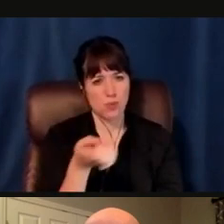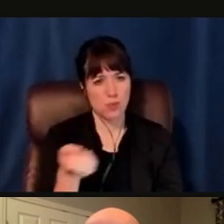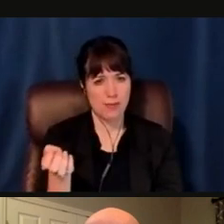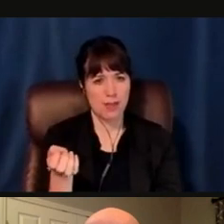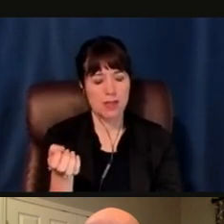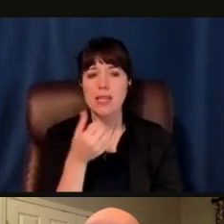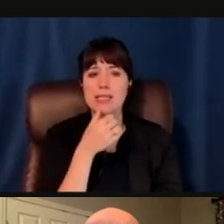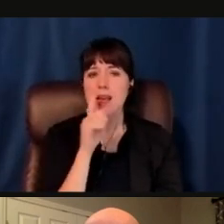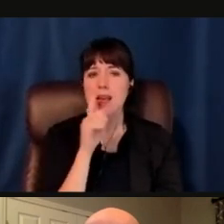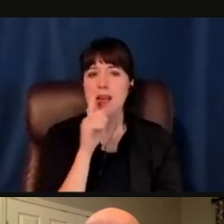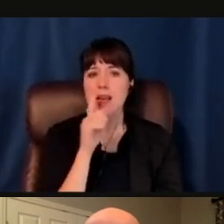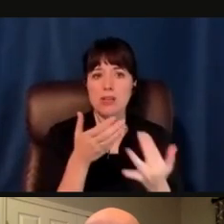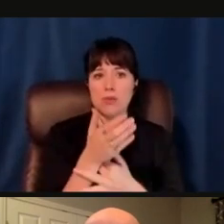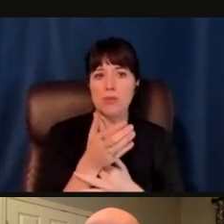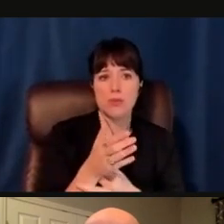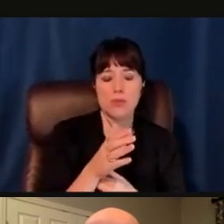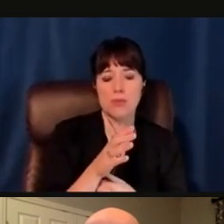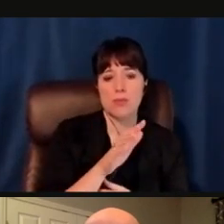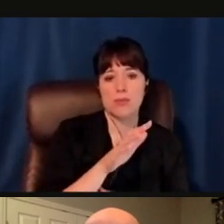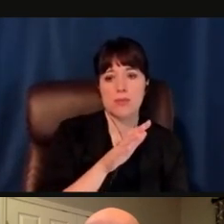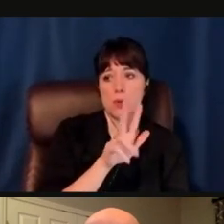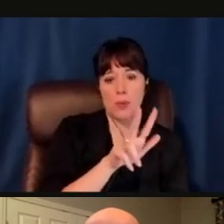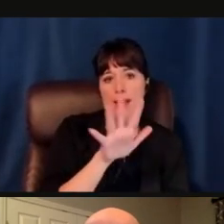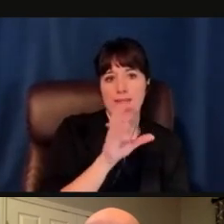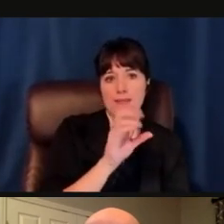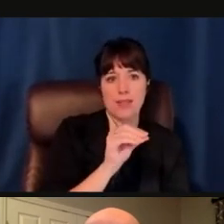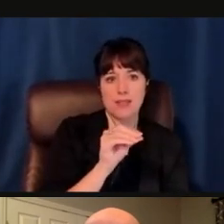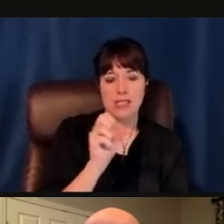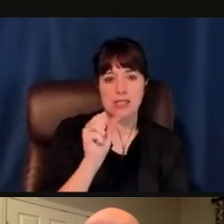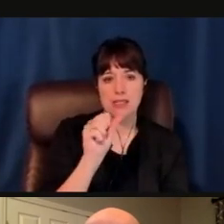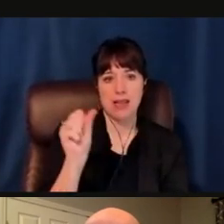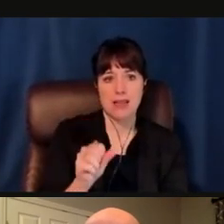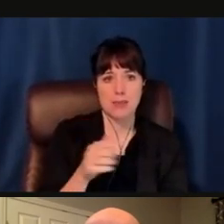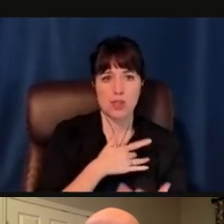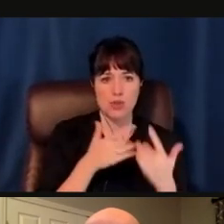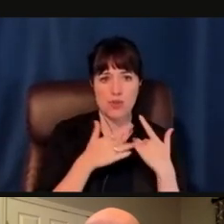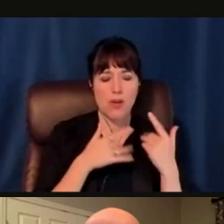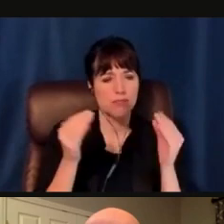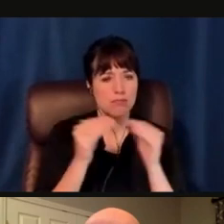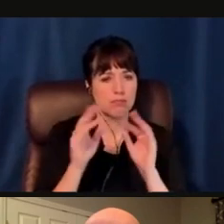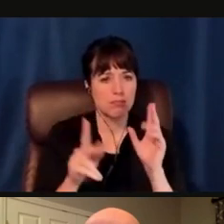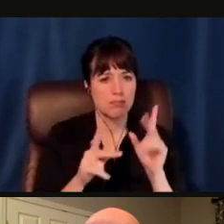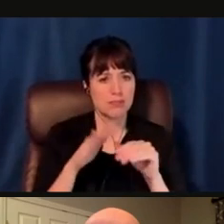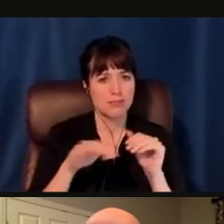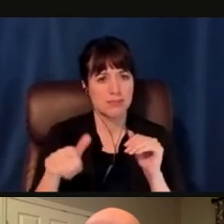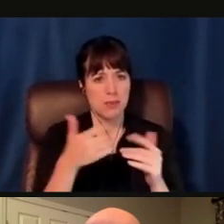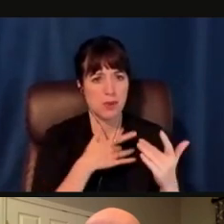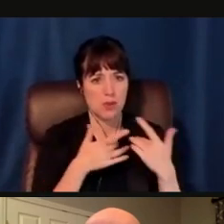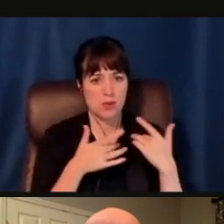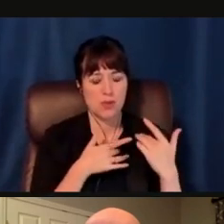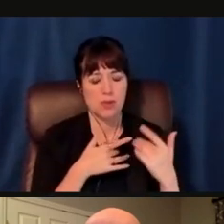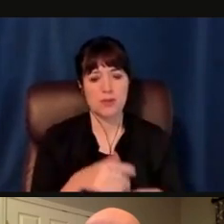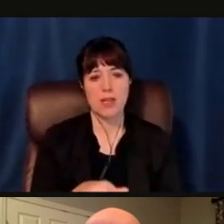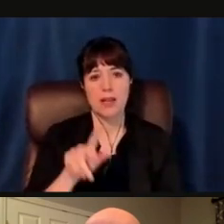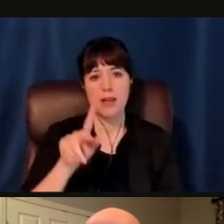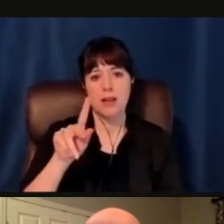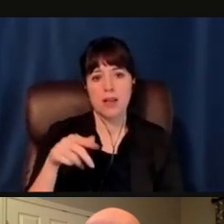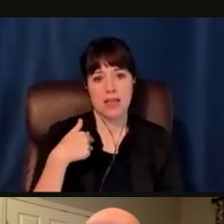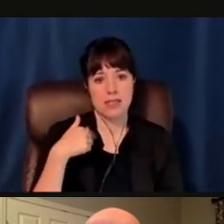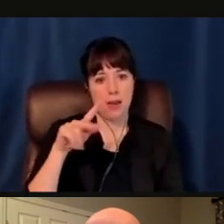just 350 Salem's concern. By the way, I'm sorry, it's Phil Carver. I live at 1007 Newport Road,